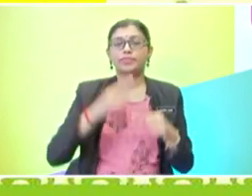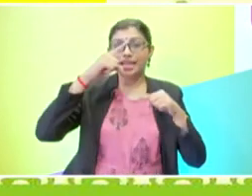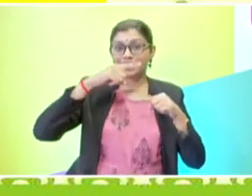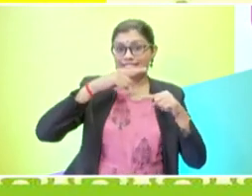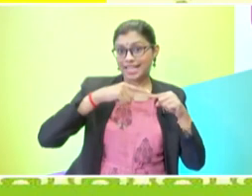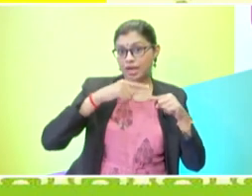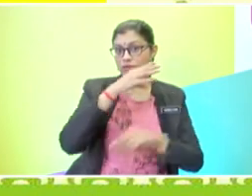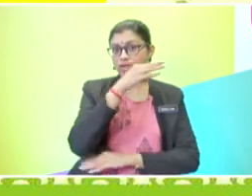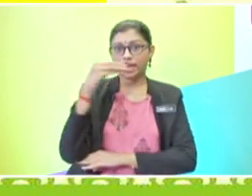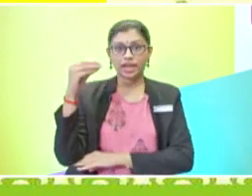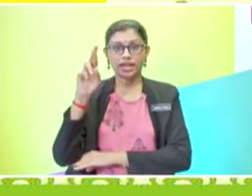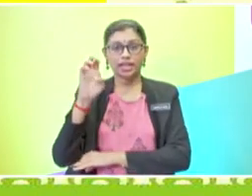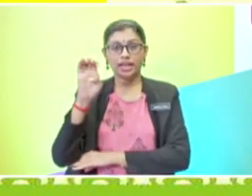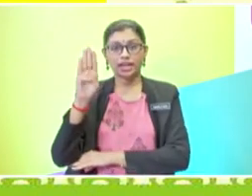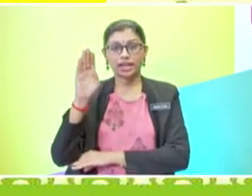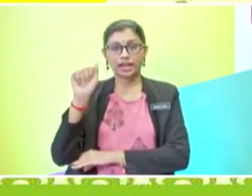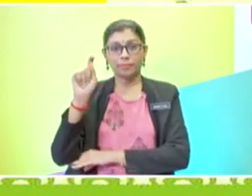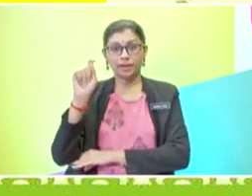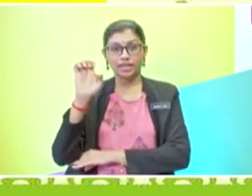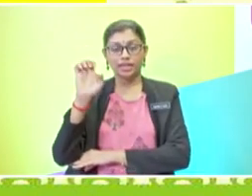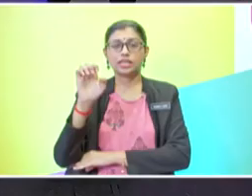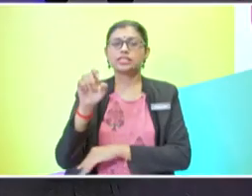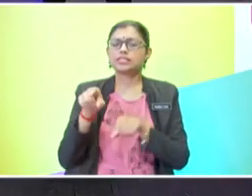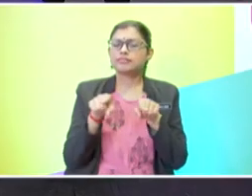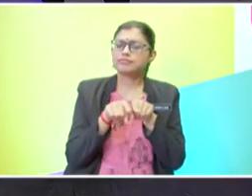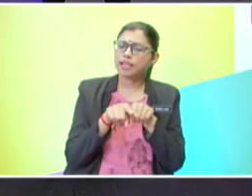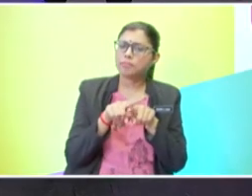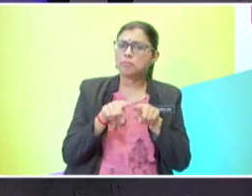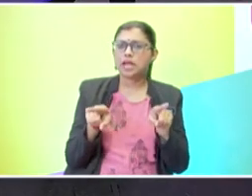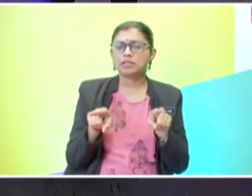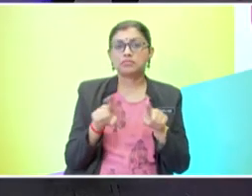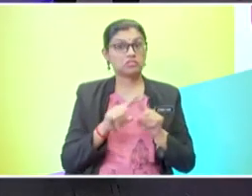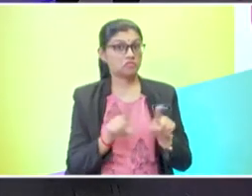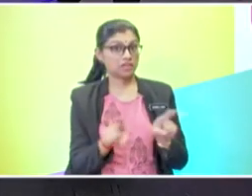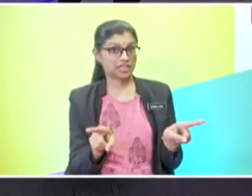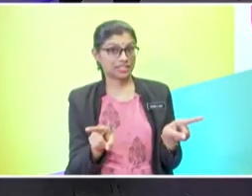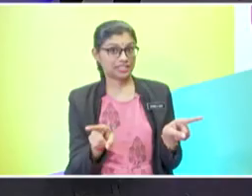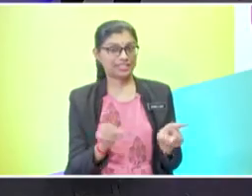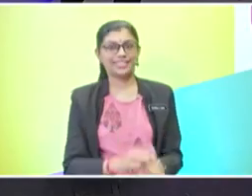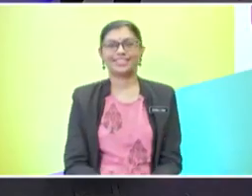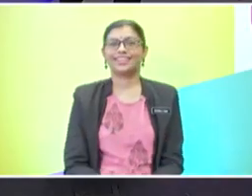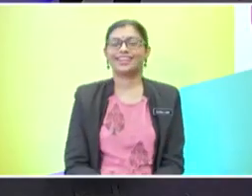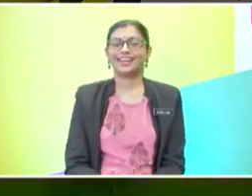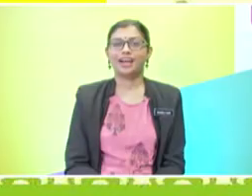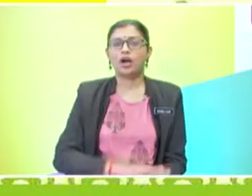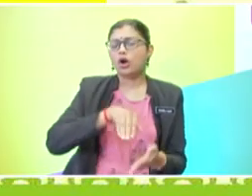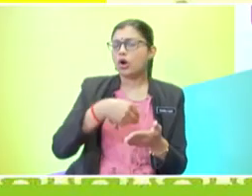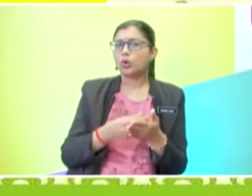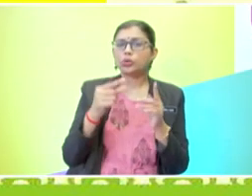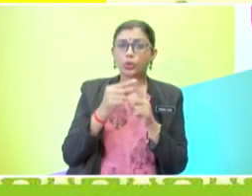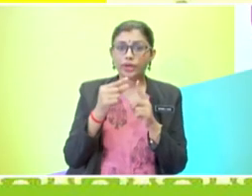the same, but what's are different between discount and rebate? Okay, so voucher, bill, receipt,